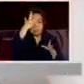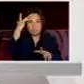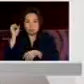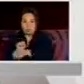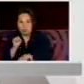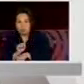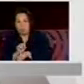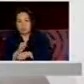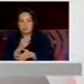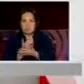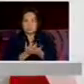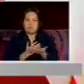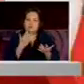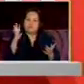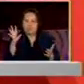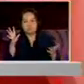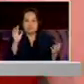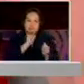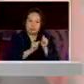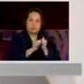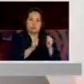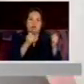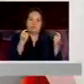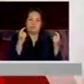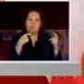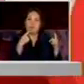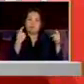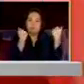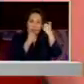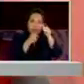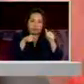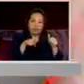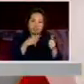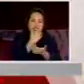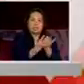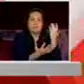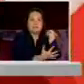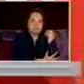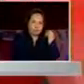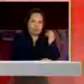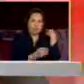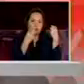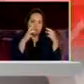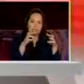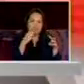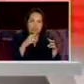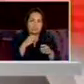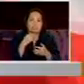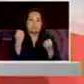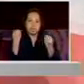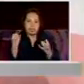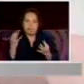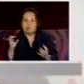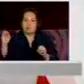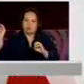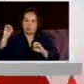5 in 10 people who followed this trial rated themselves poor. 80% do not even have a bank account